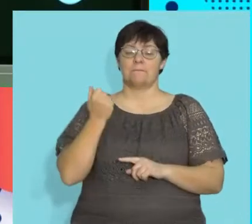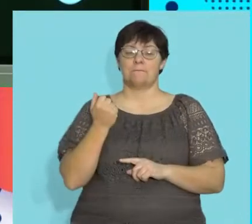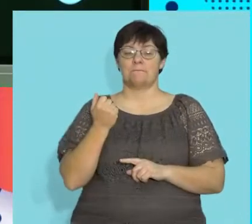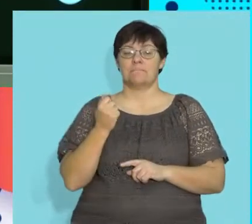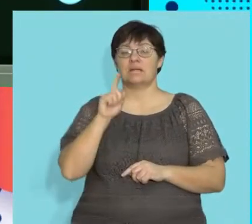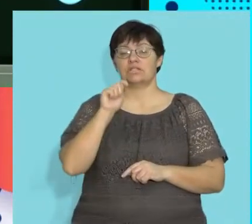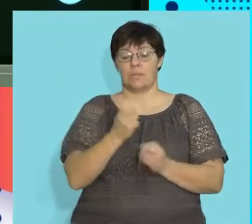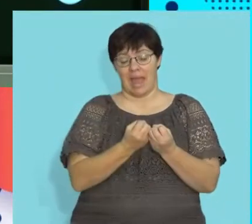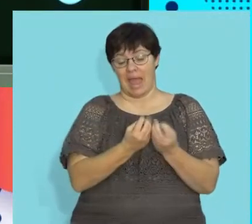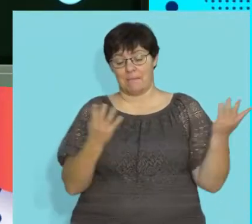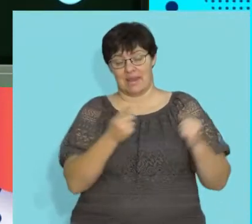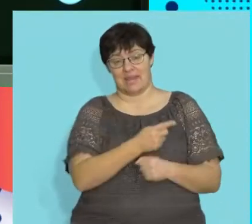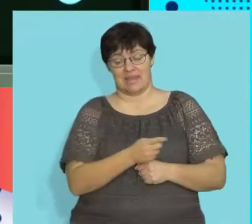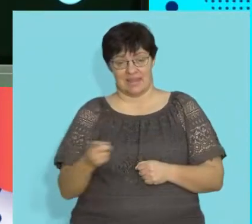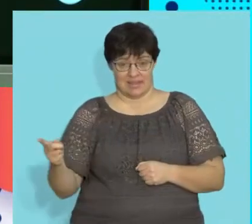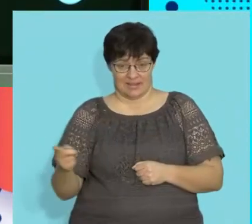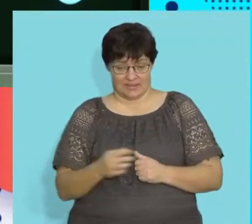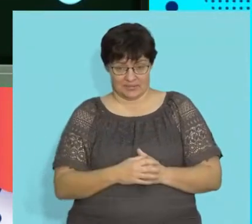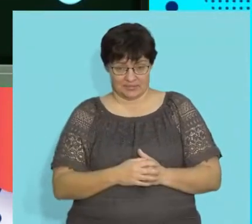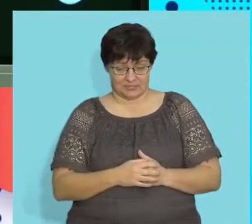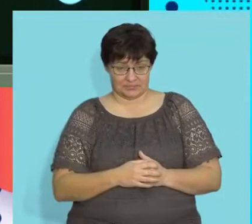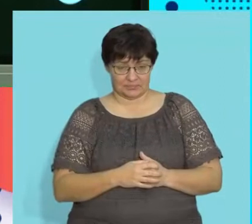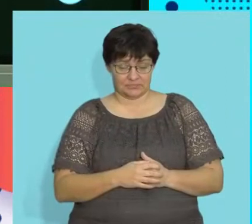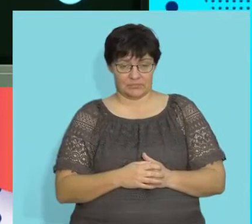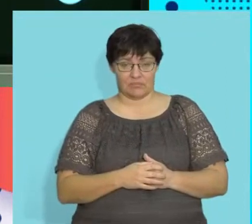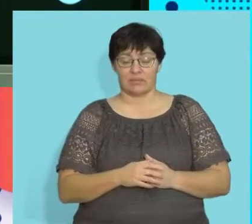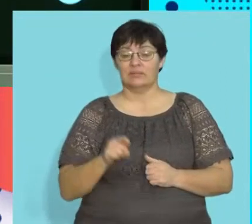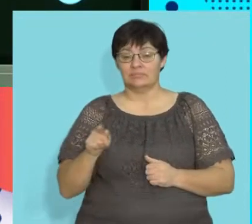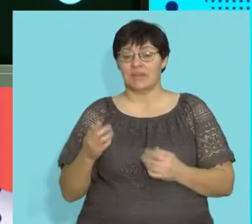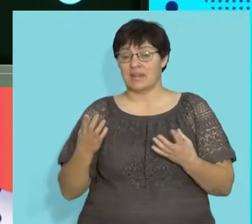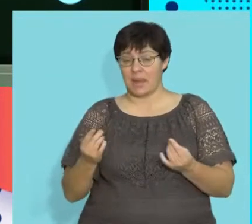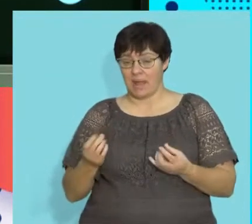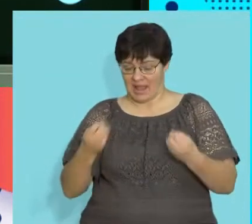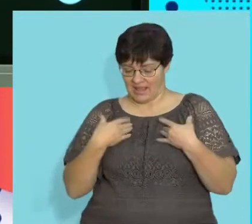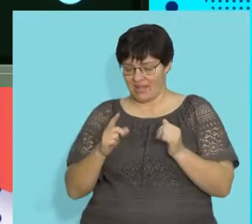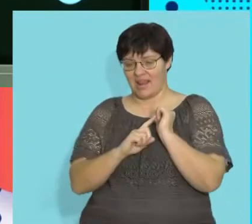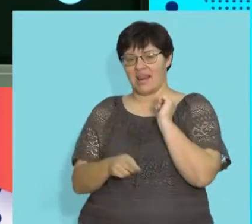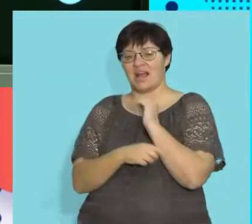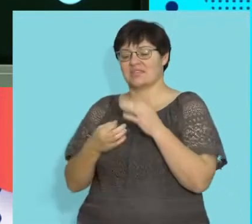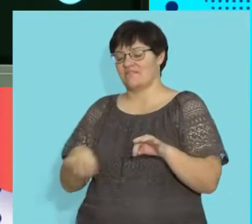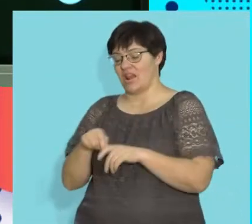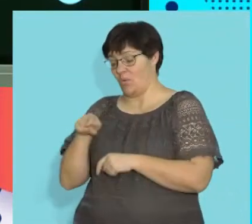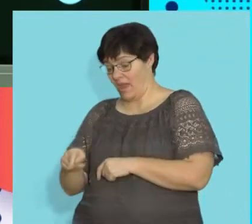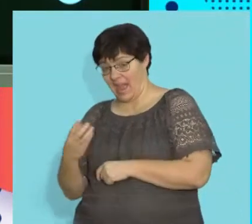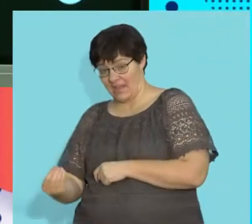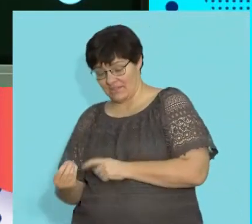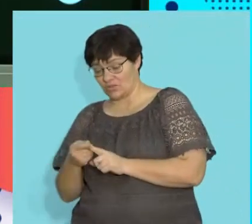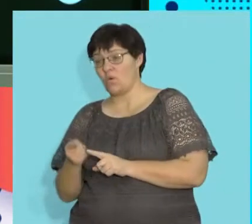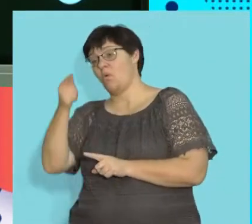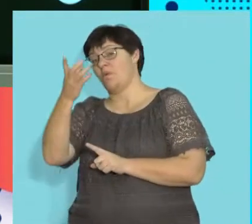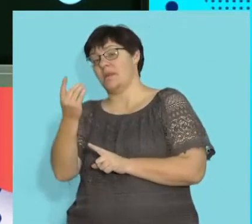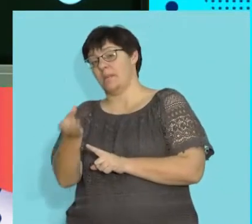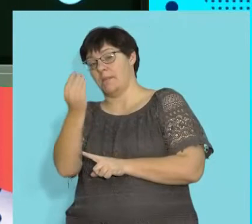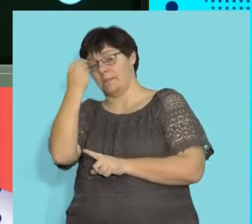the term number of the last term. This is going to help me know how many terms are involved